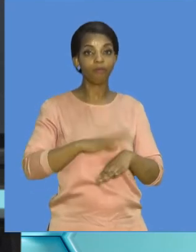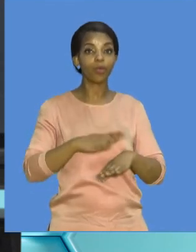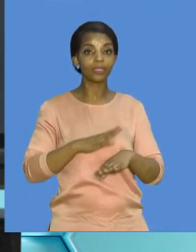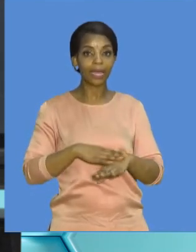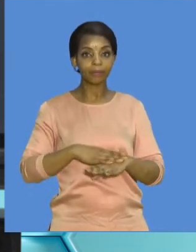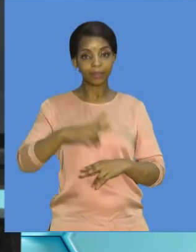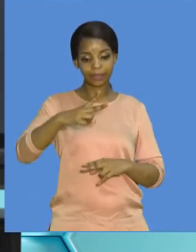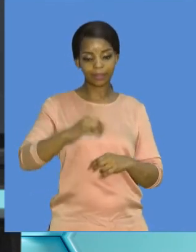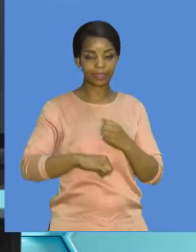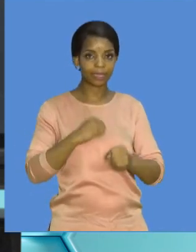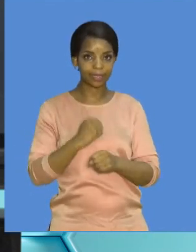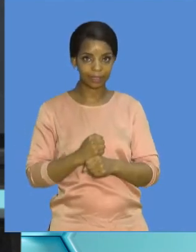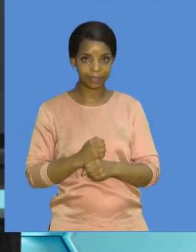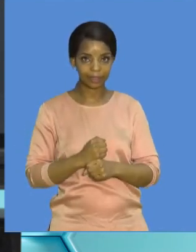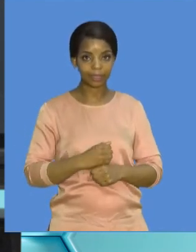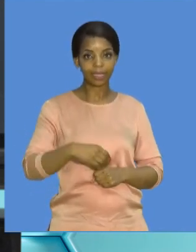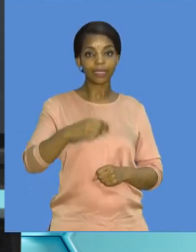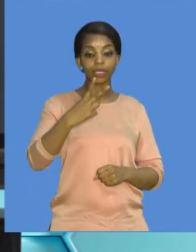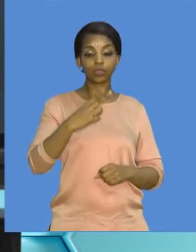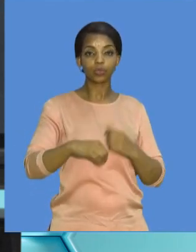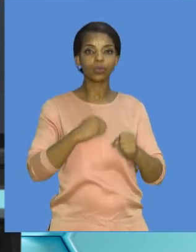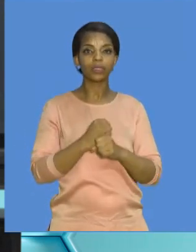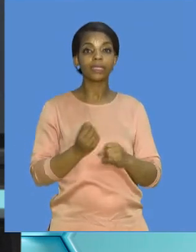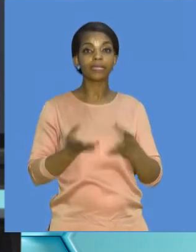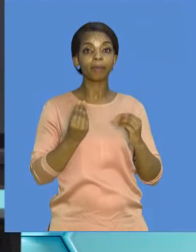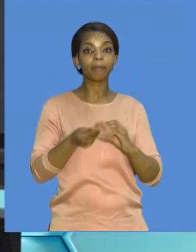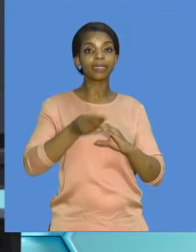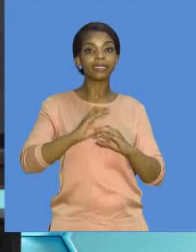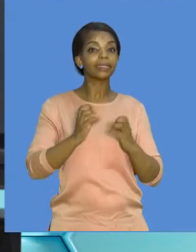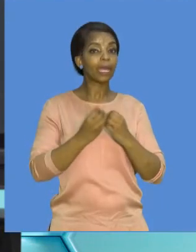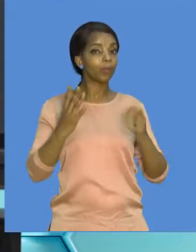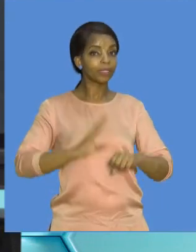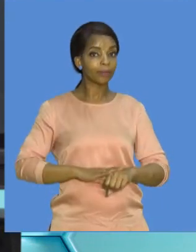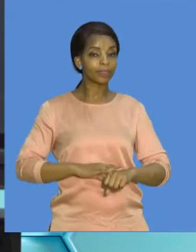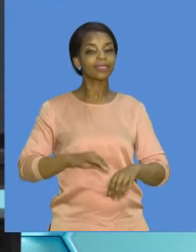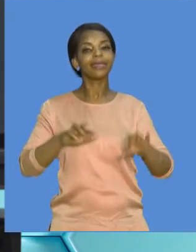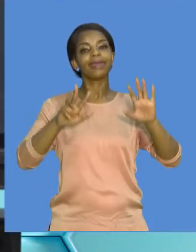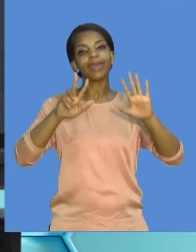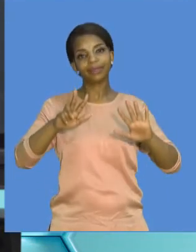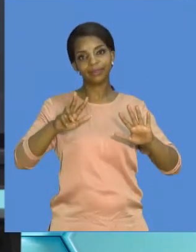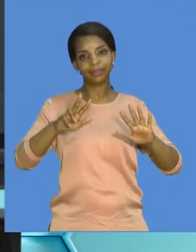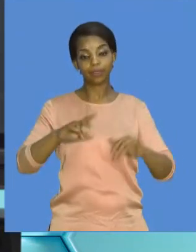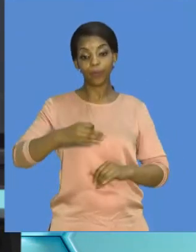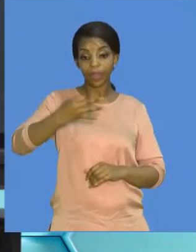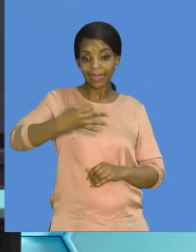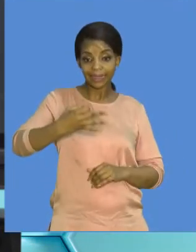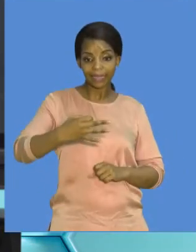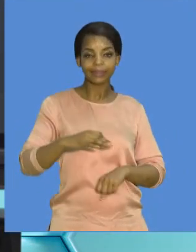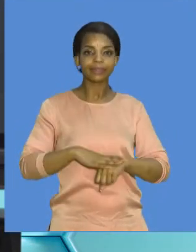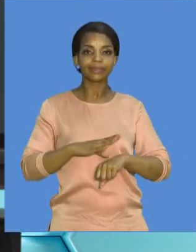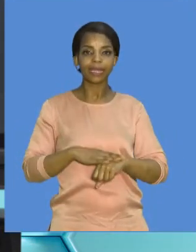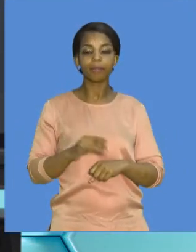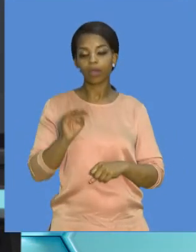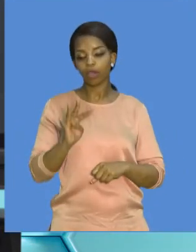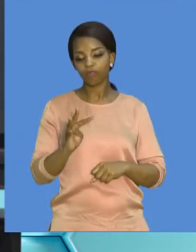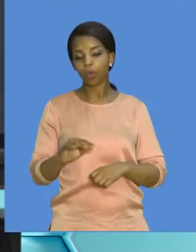So in 2 years, they got interest how many times? 8 times now. In the third year, they got it 4 times. So after 3 years,